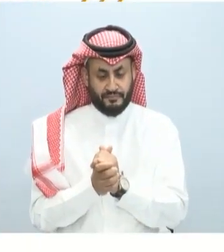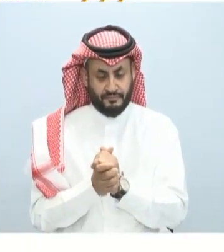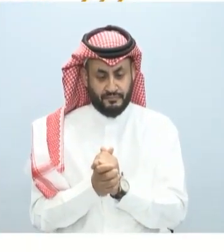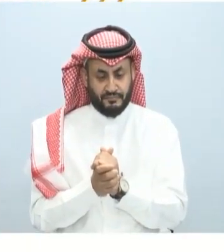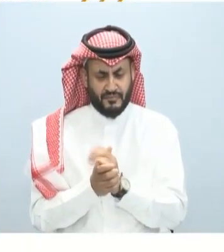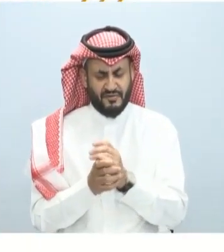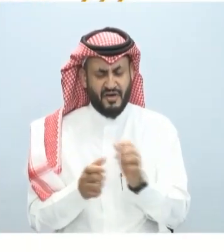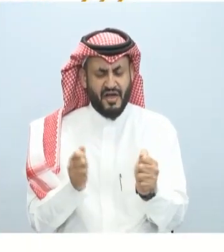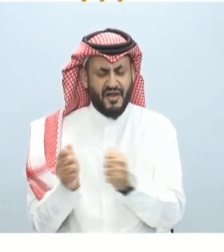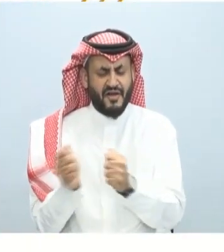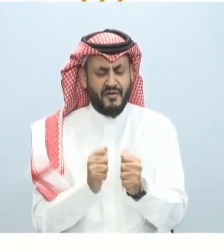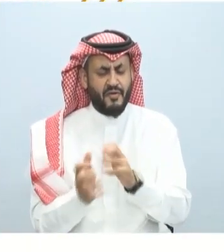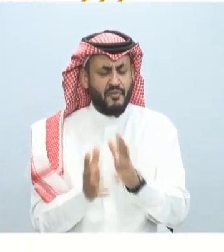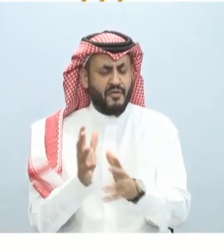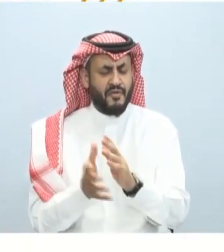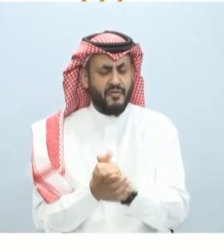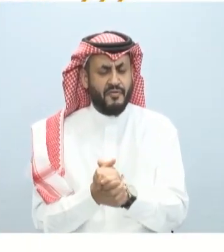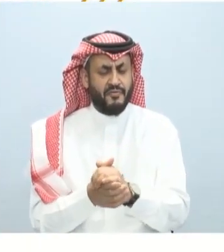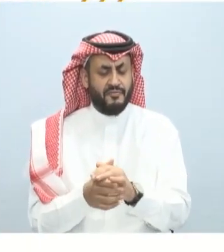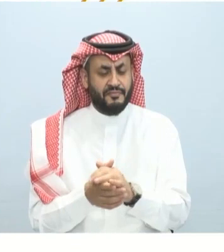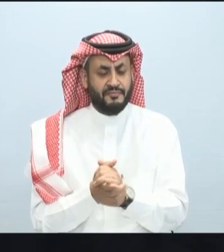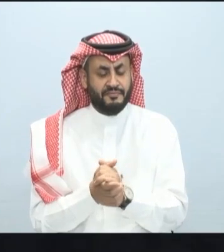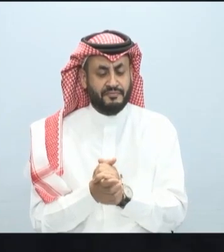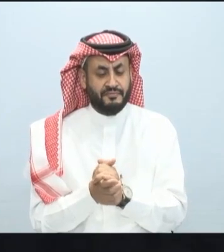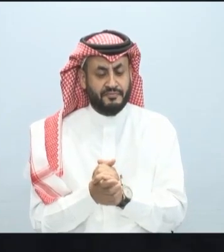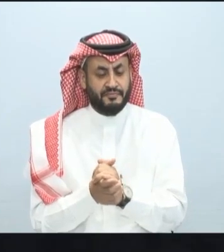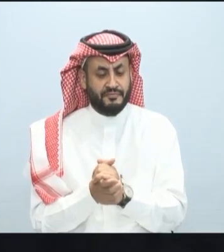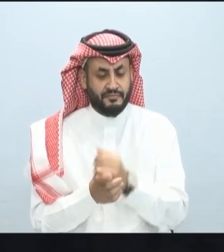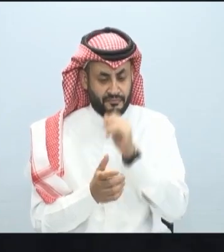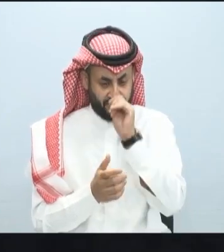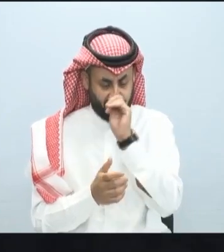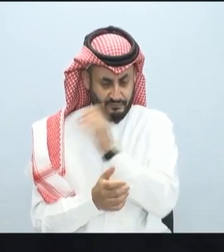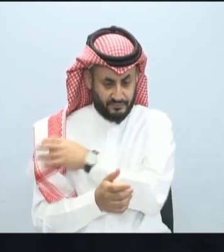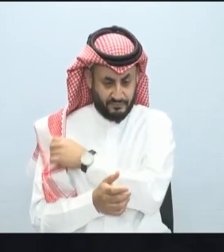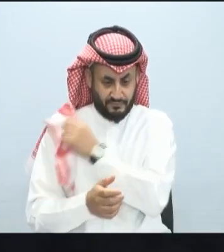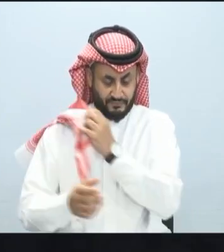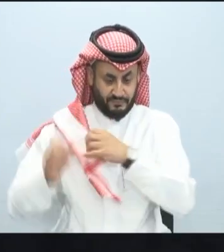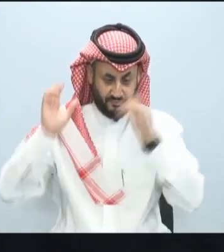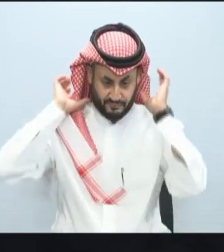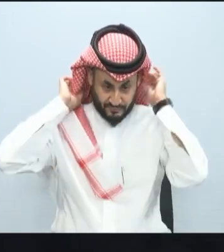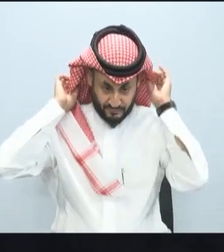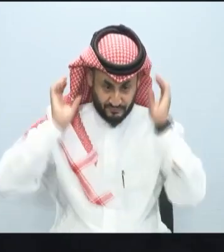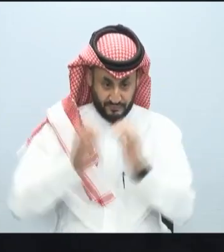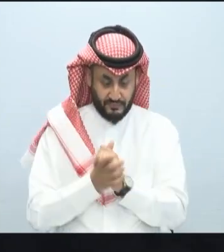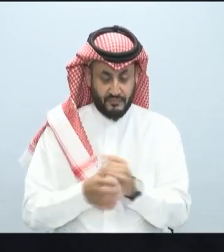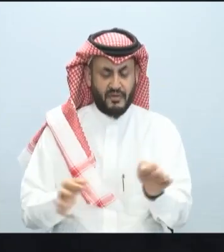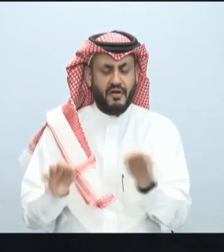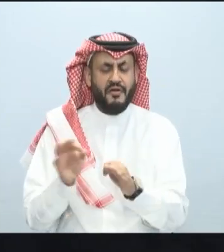still struggling with the idea of a movie formula. So here, the word formula. Now, before